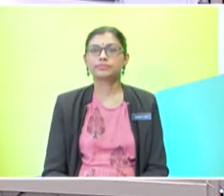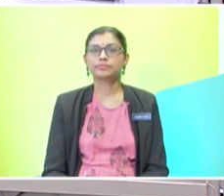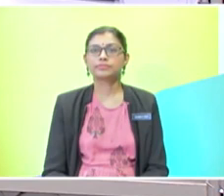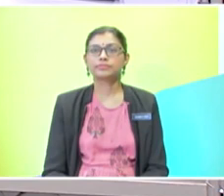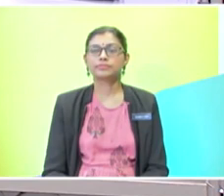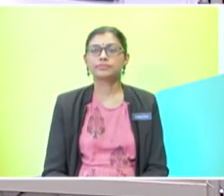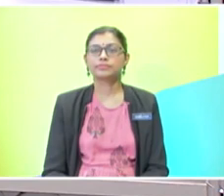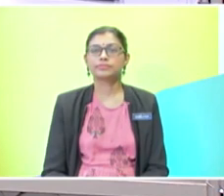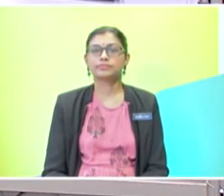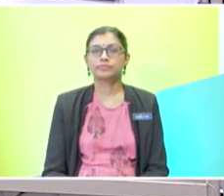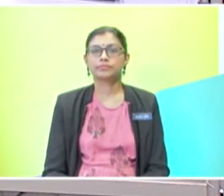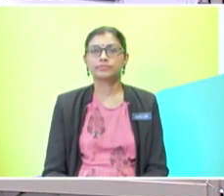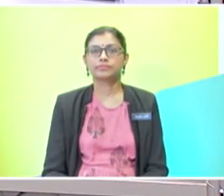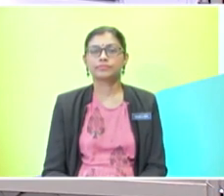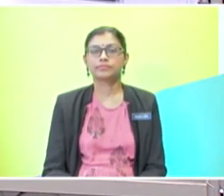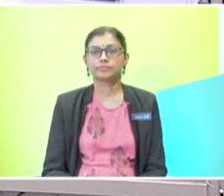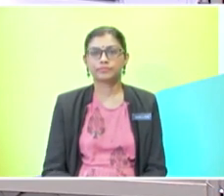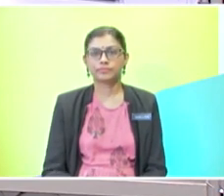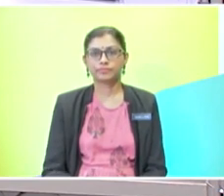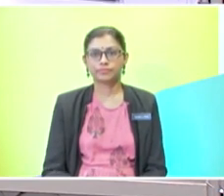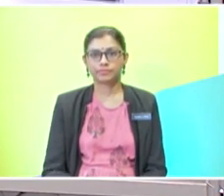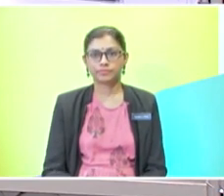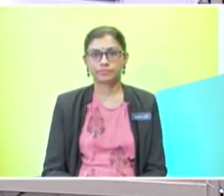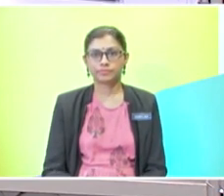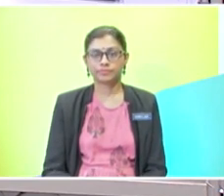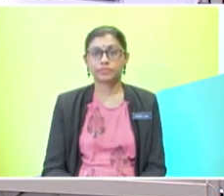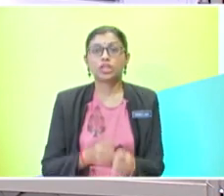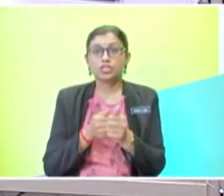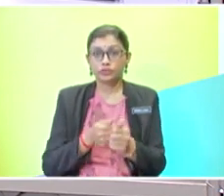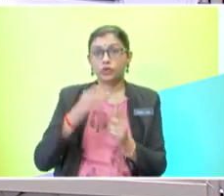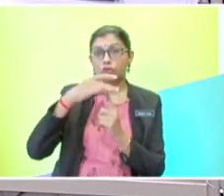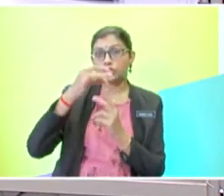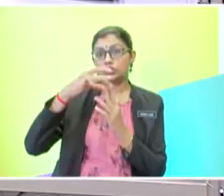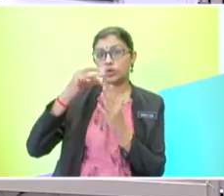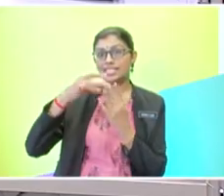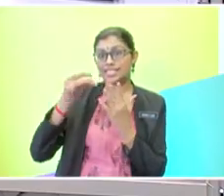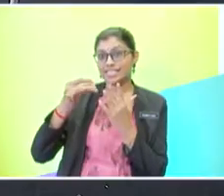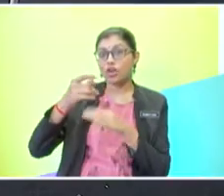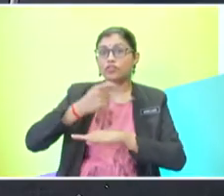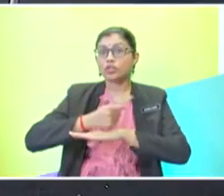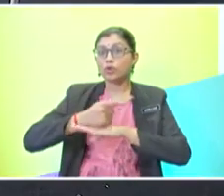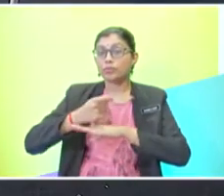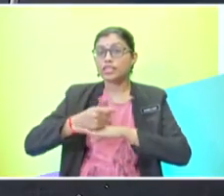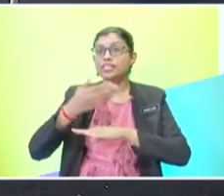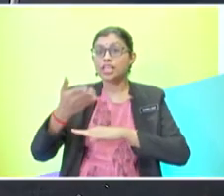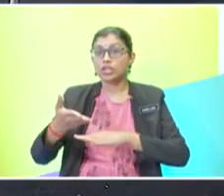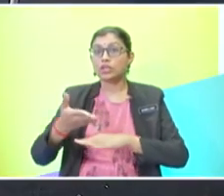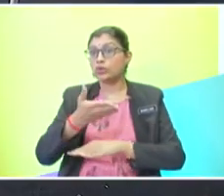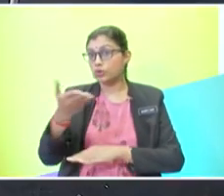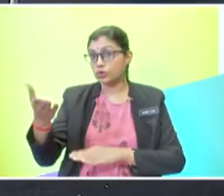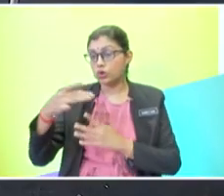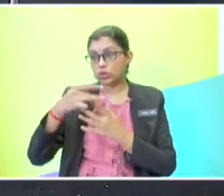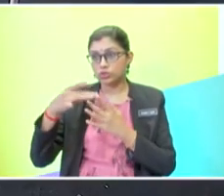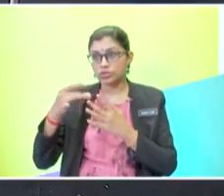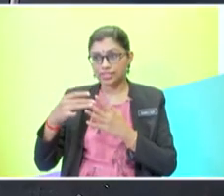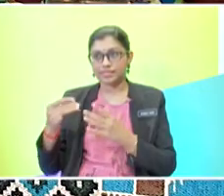or is there any, based on the choices that they have done or they have made. All right, well done, everyone. So while I